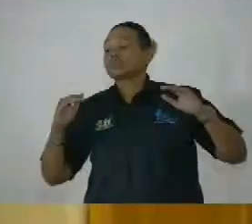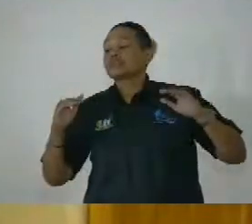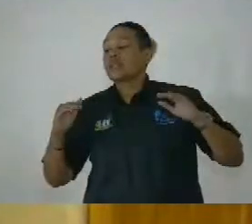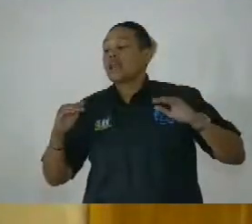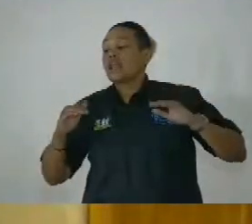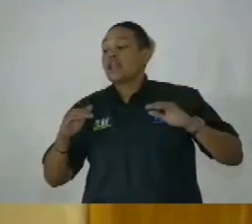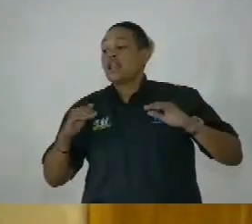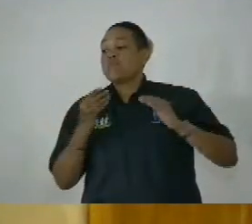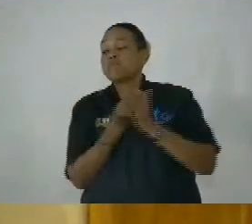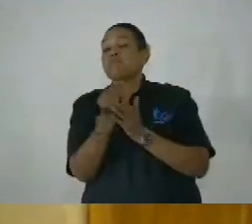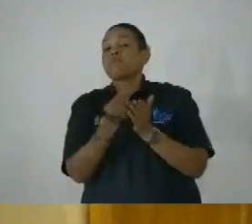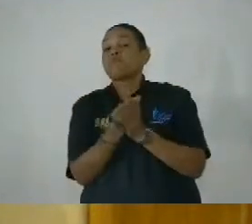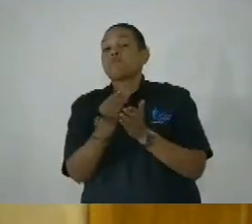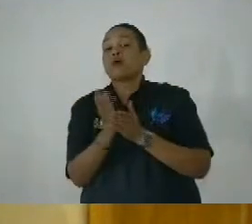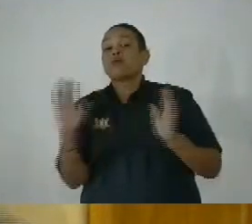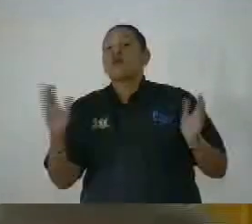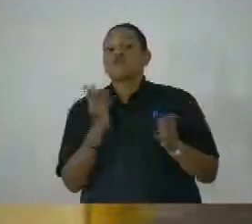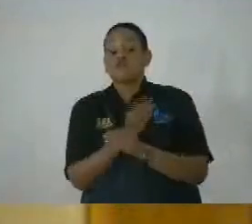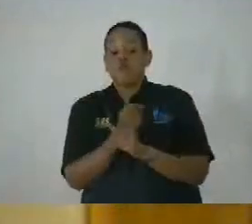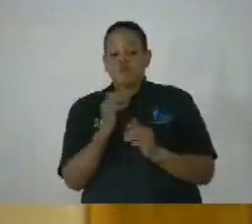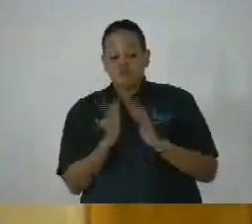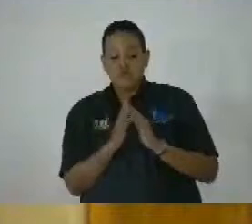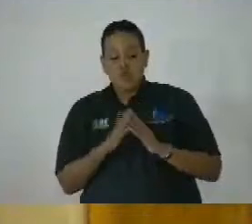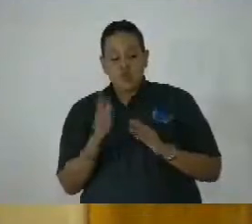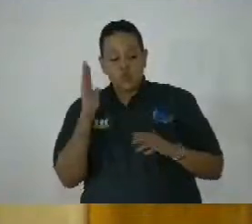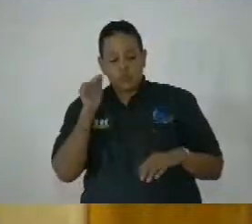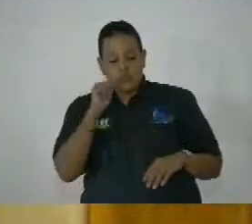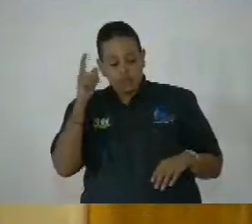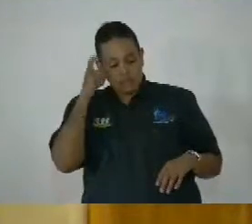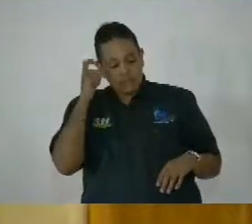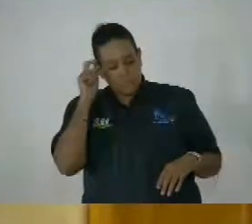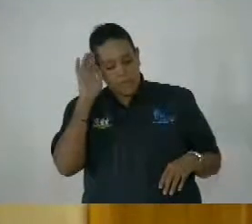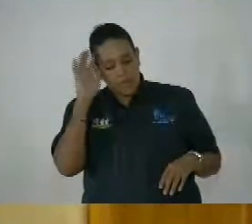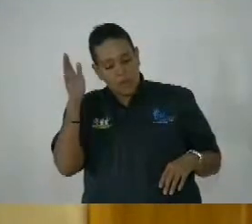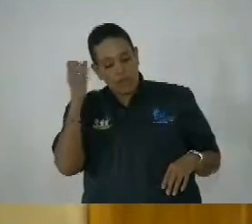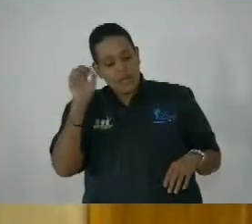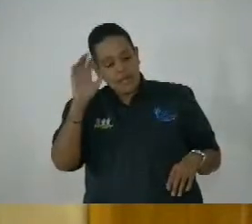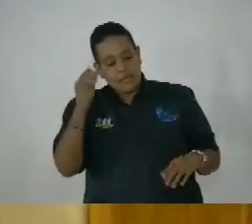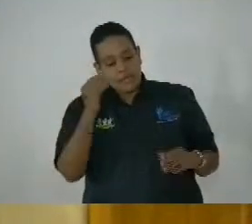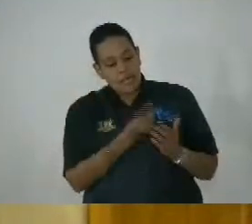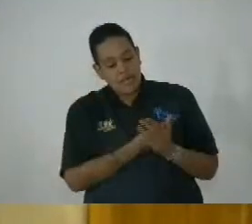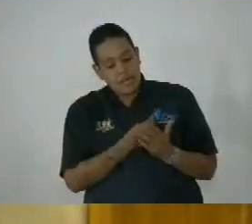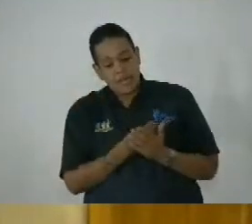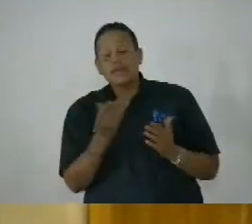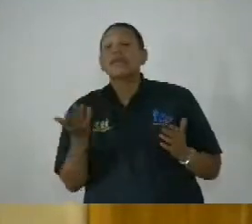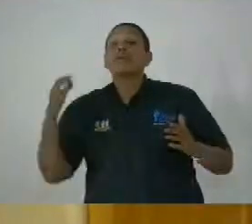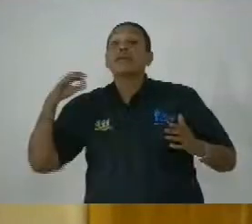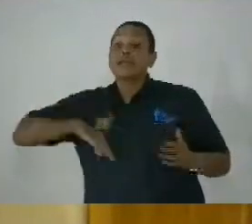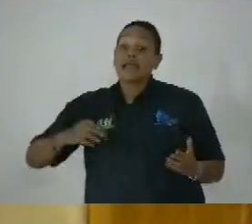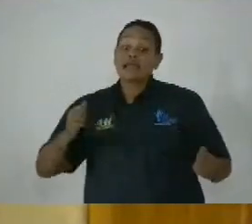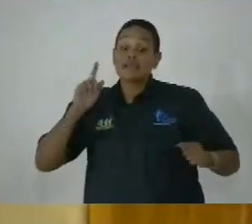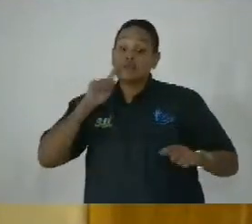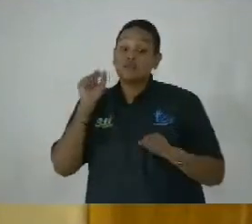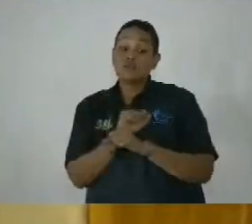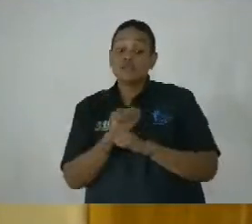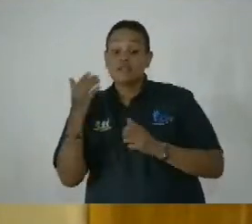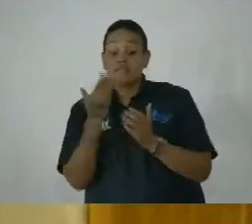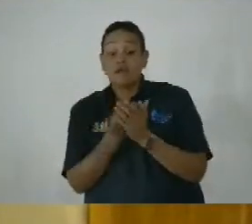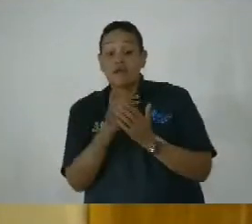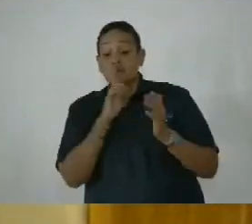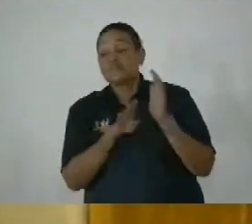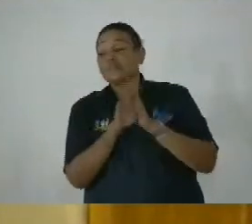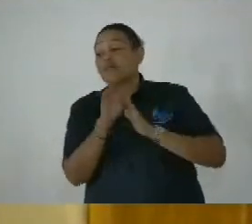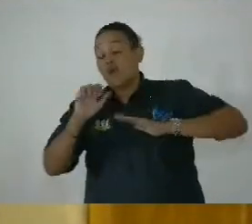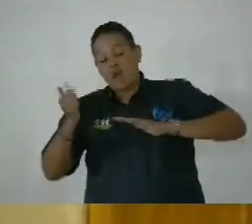downtown. And it will not be a speculative move. They will get their capital gains, because we are, in fact, going to develop downtown. The